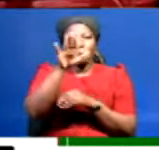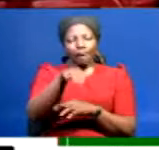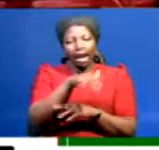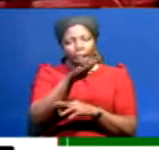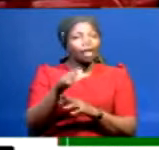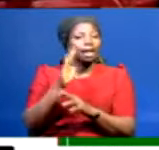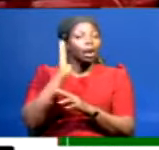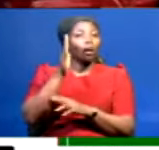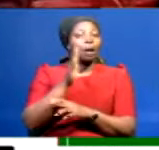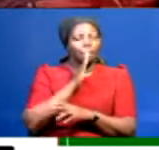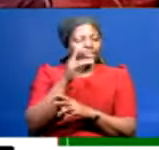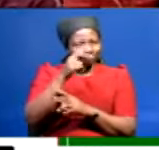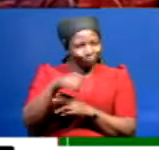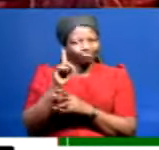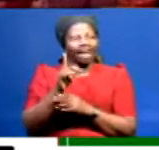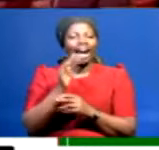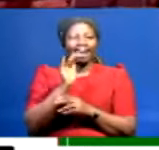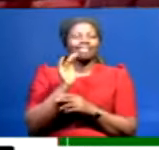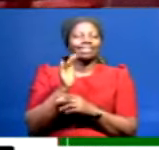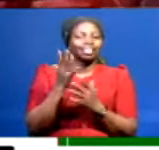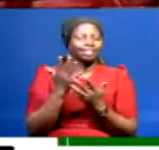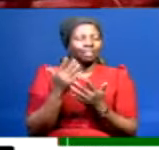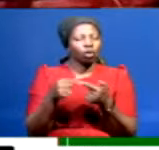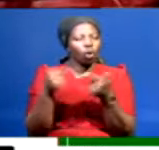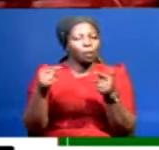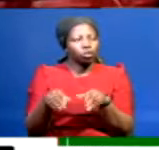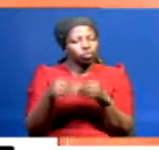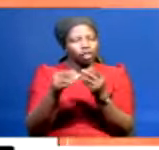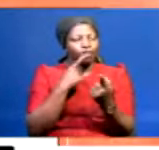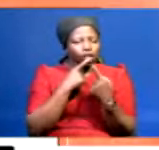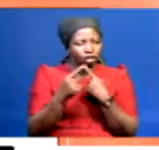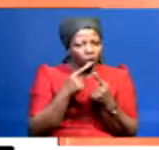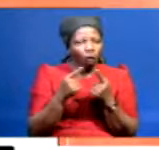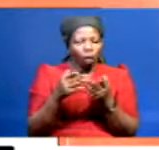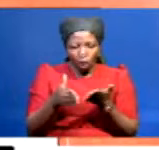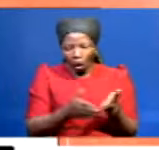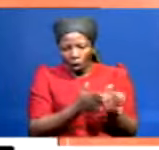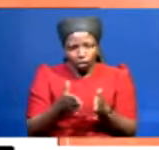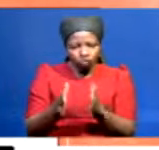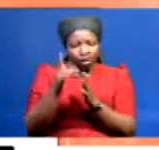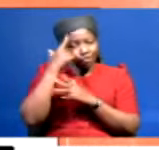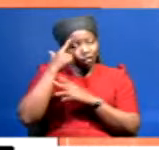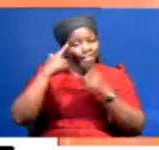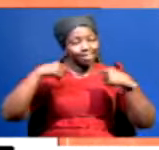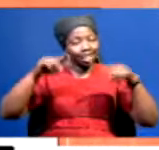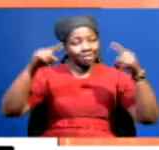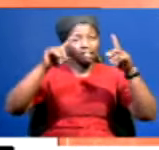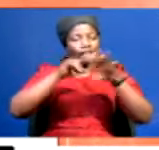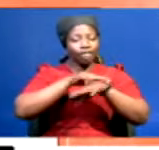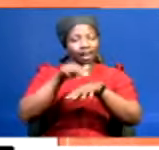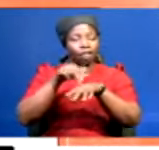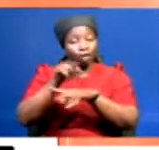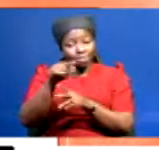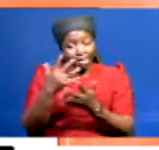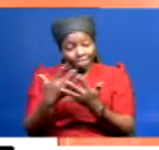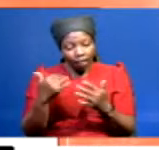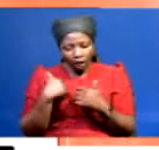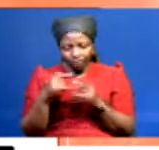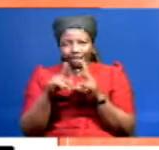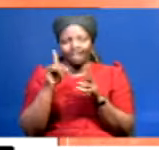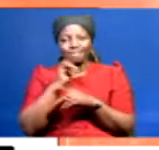the opposition to give the talks a chance for the prosperity of the nation. Hayo mambo tumeanza, na nataka